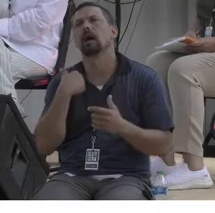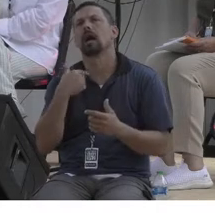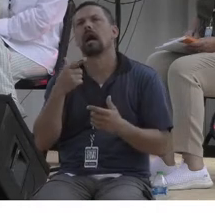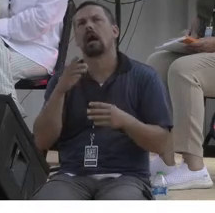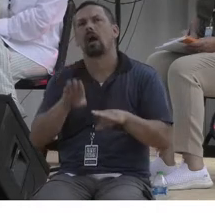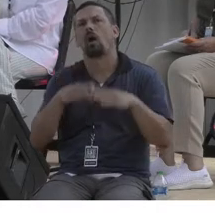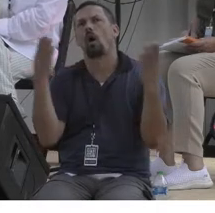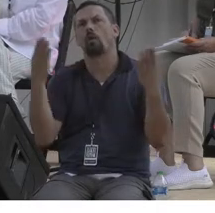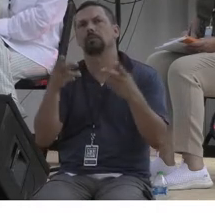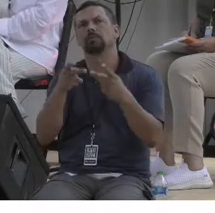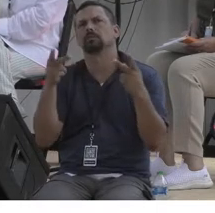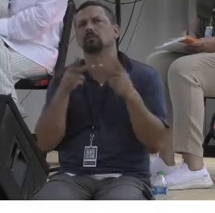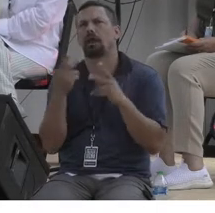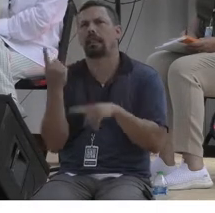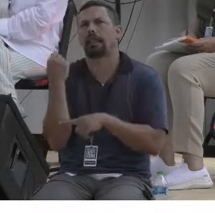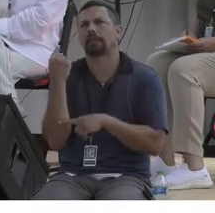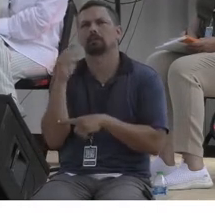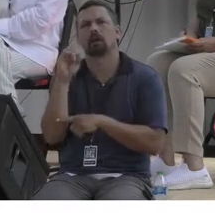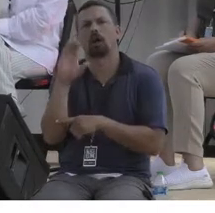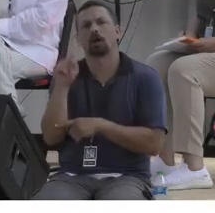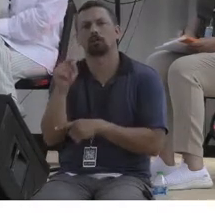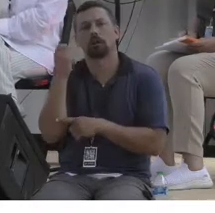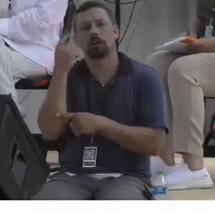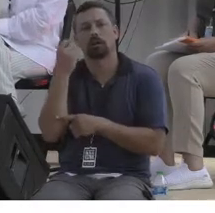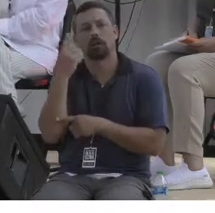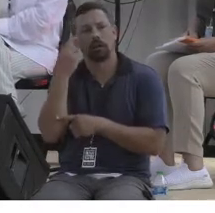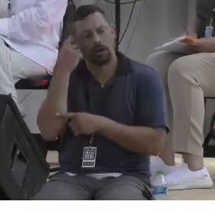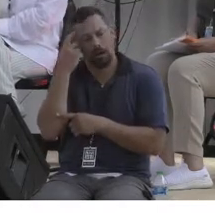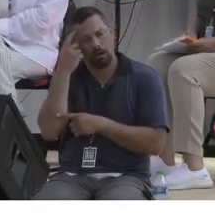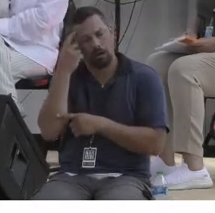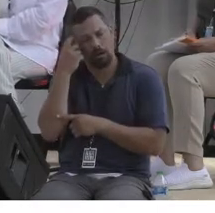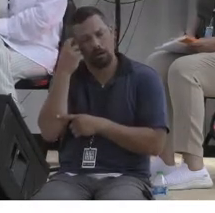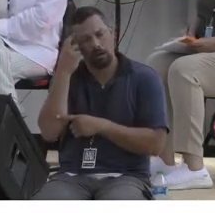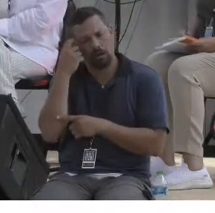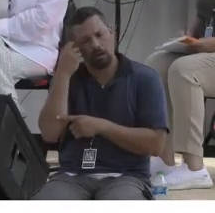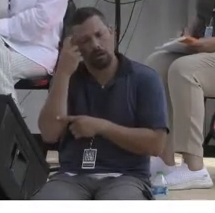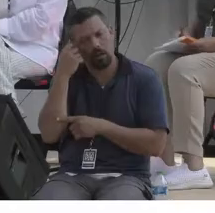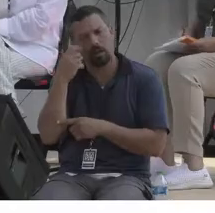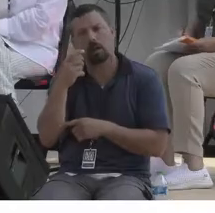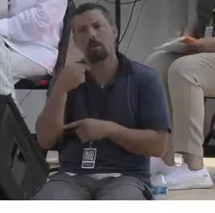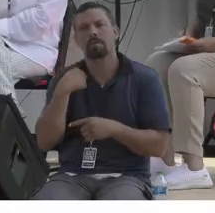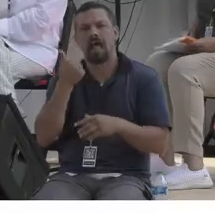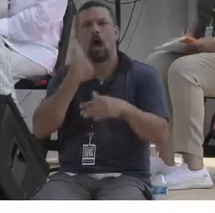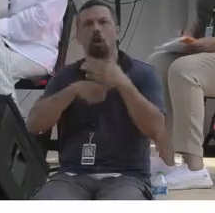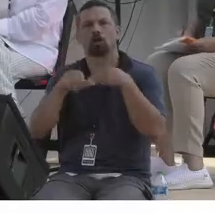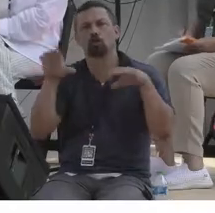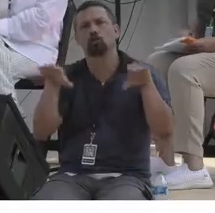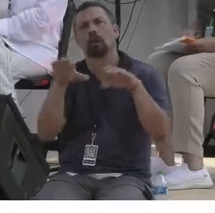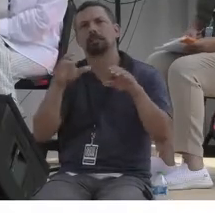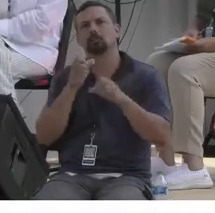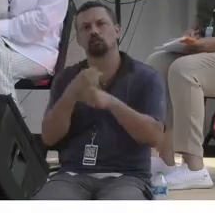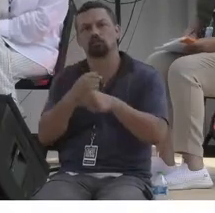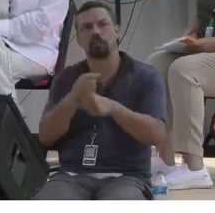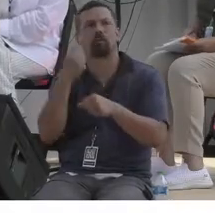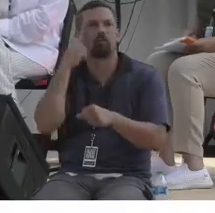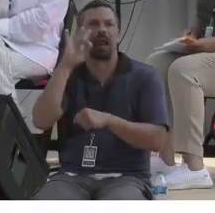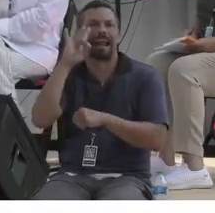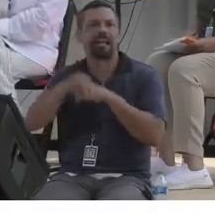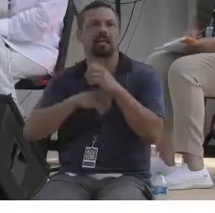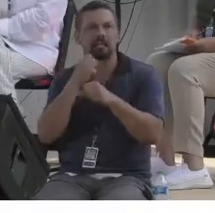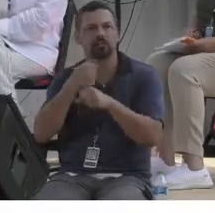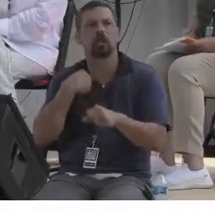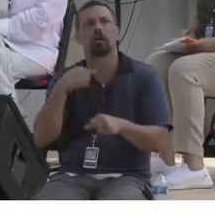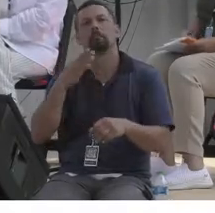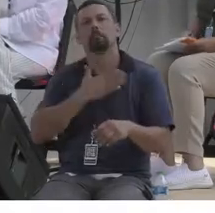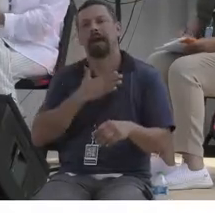studio last year, October, but I've been into ceramics for 8 years now. I had my studio in the